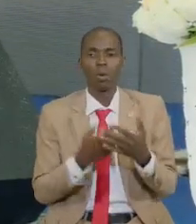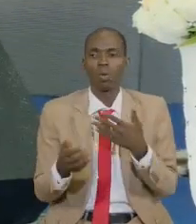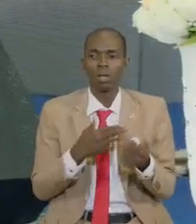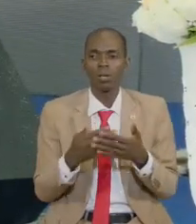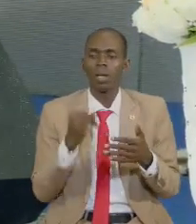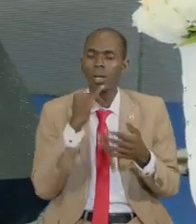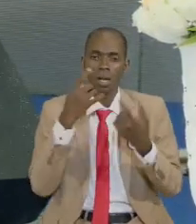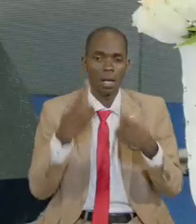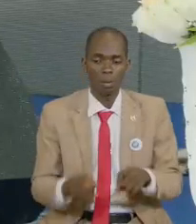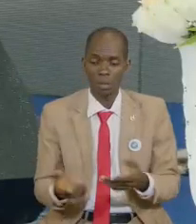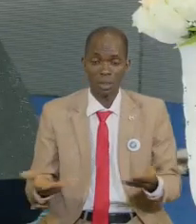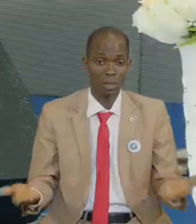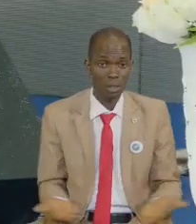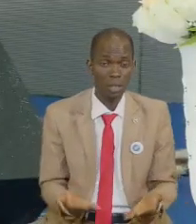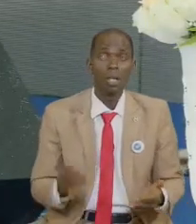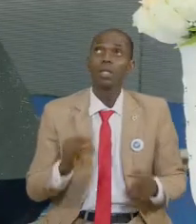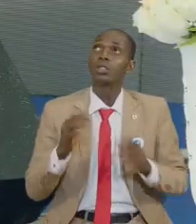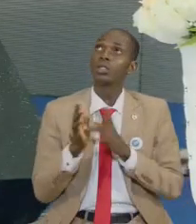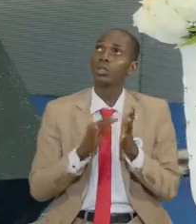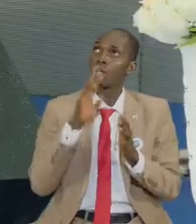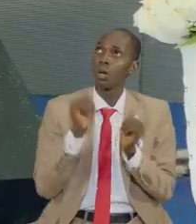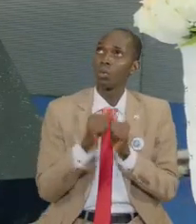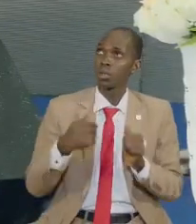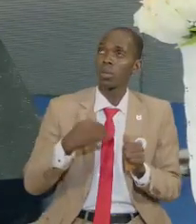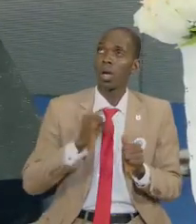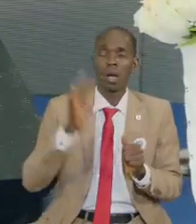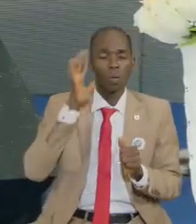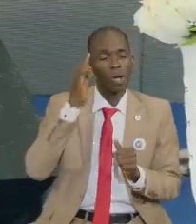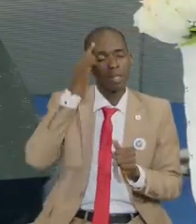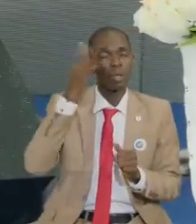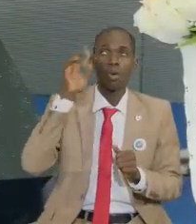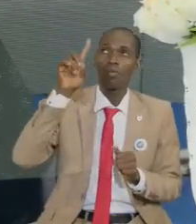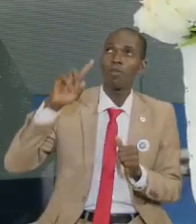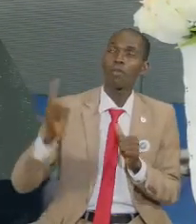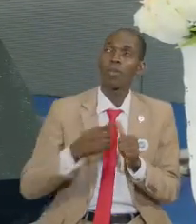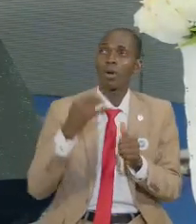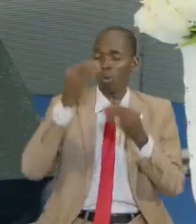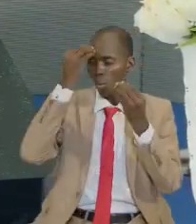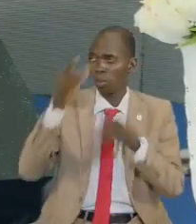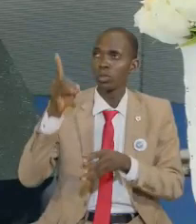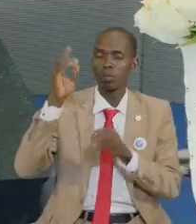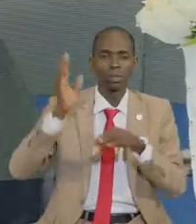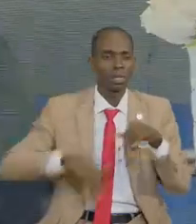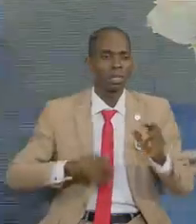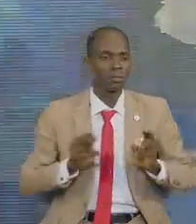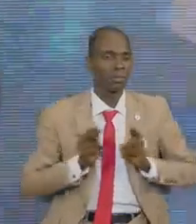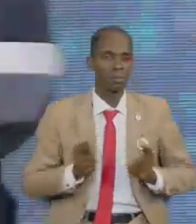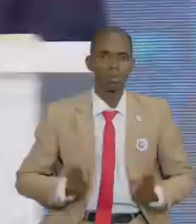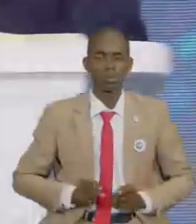here, I brought you with me. I'm going to think of you first. I obey you rather than men.